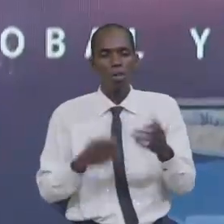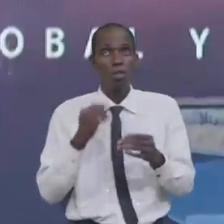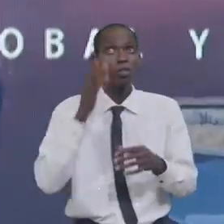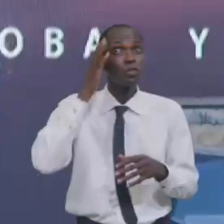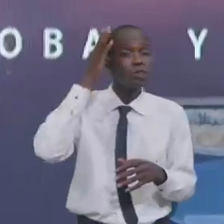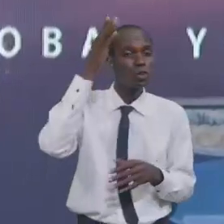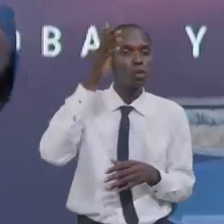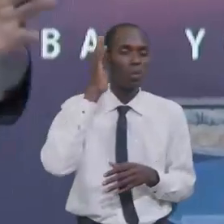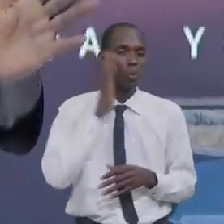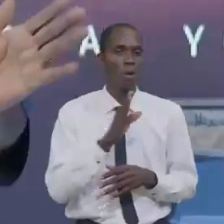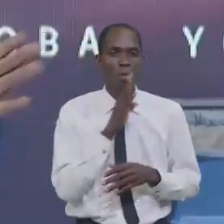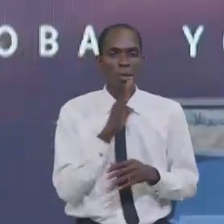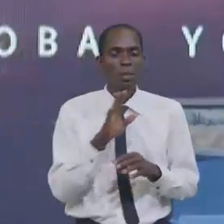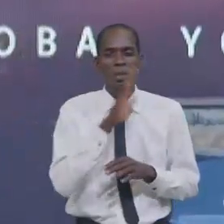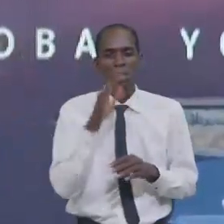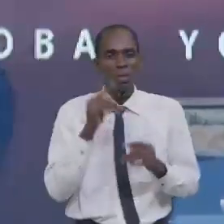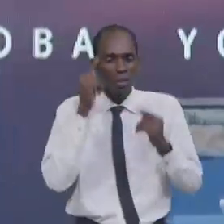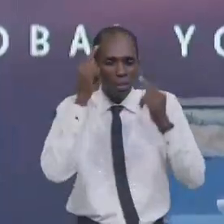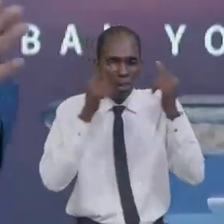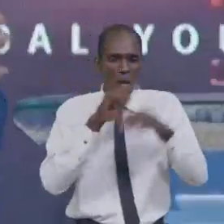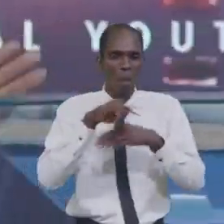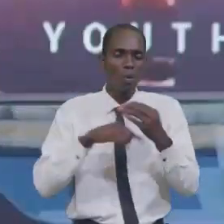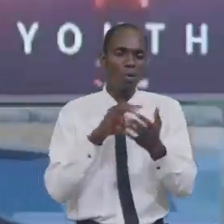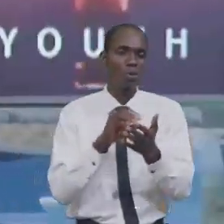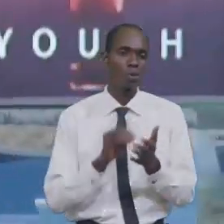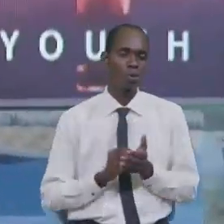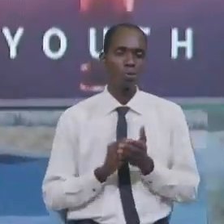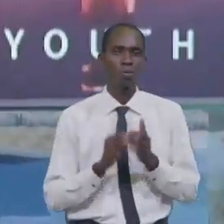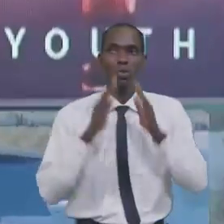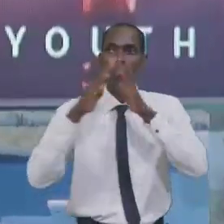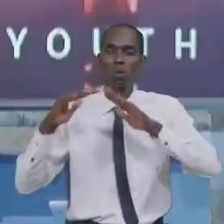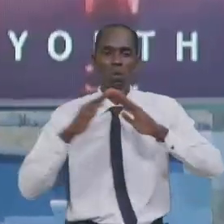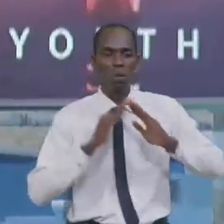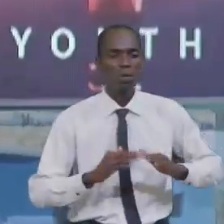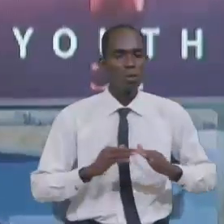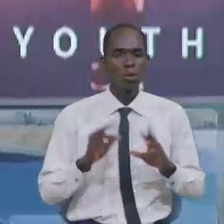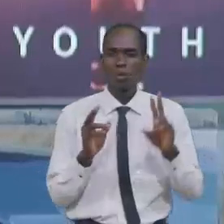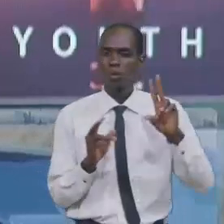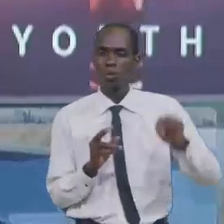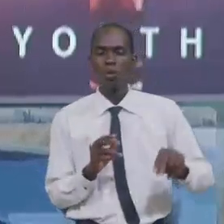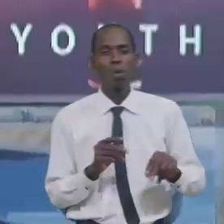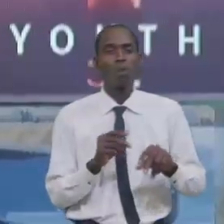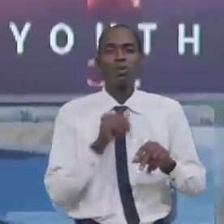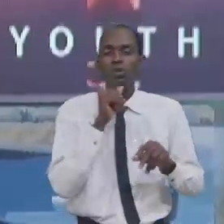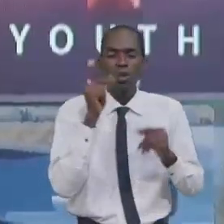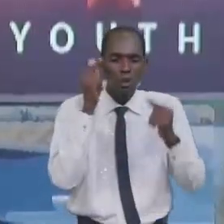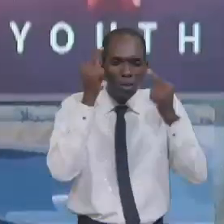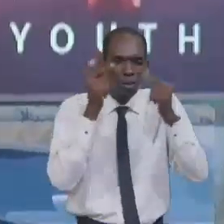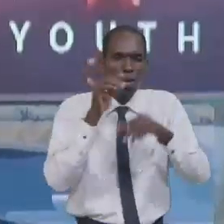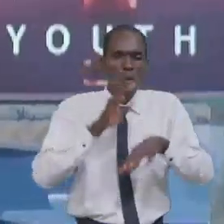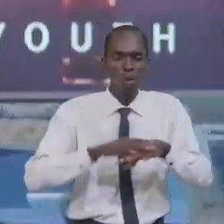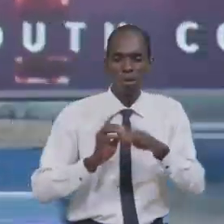be. He didn't think about his community. He didn't think about improving the lots of men and